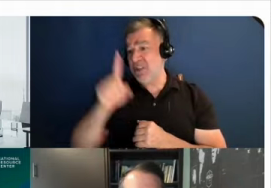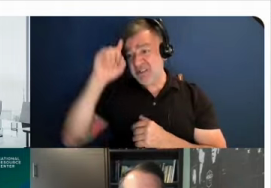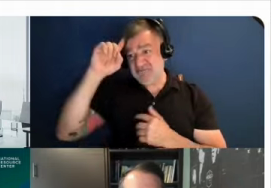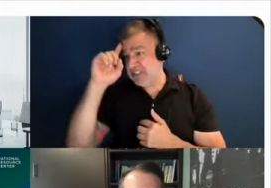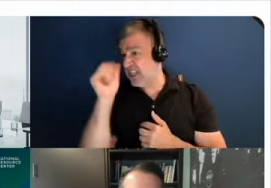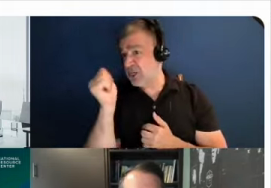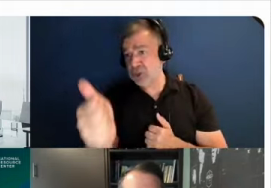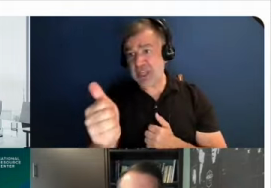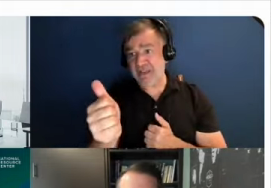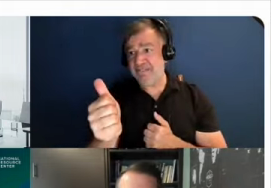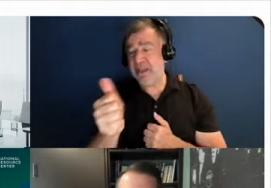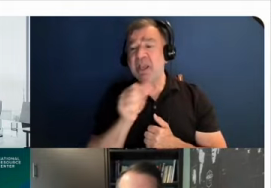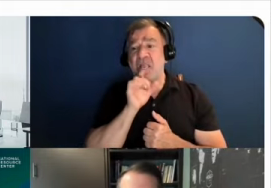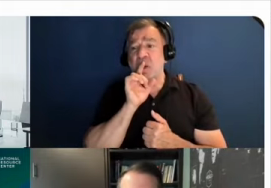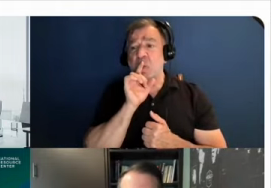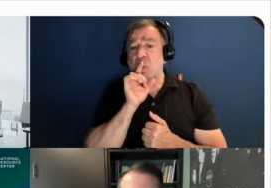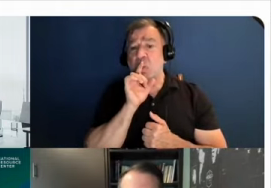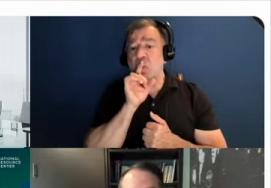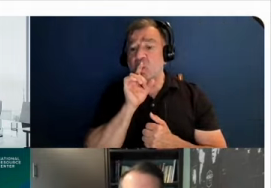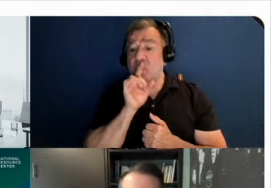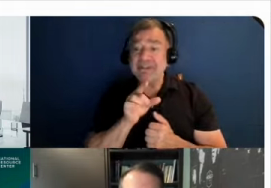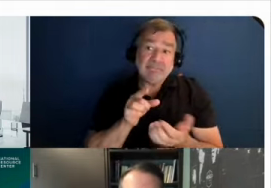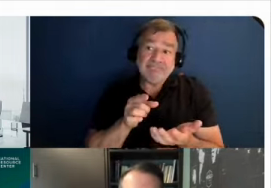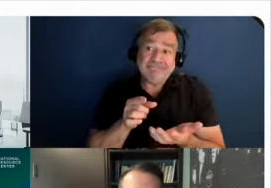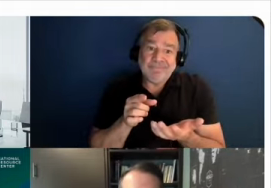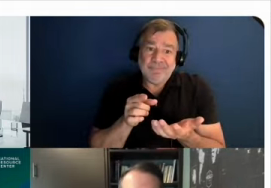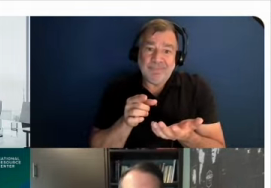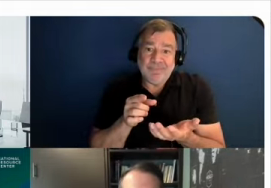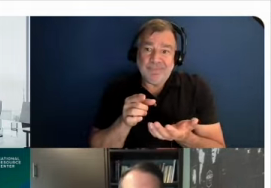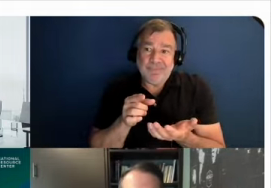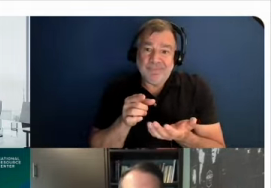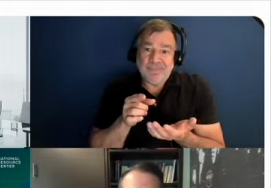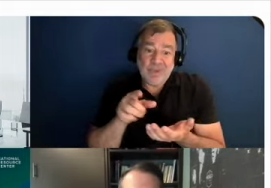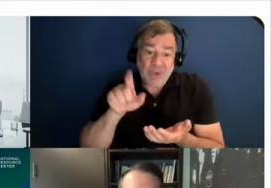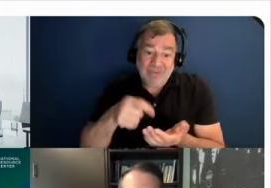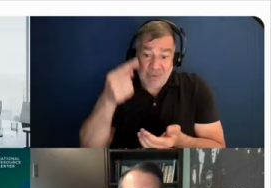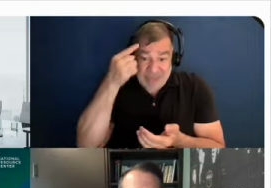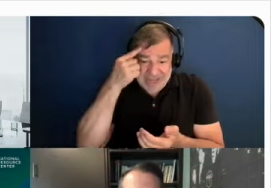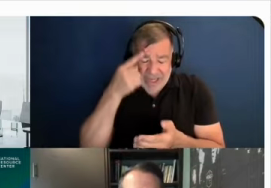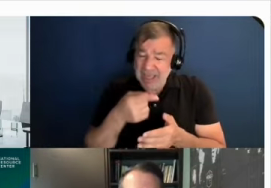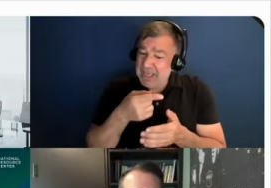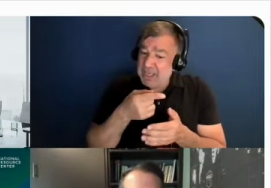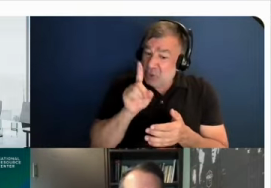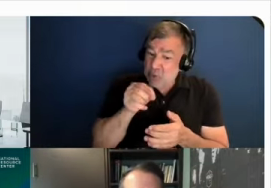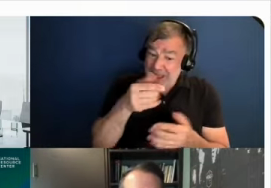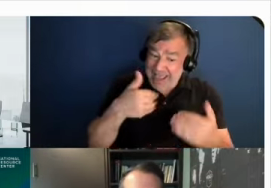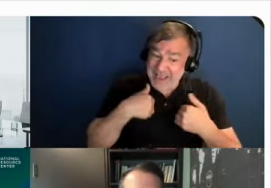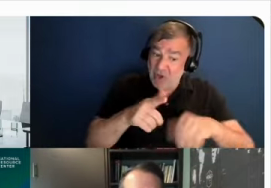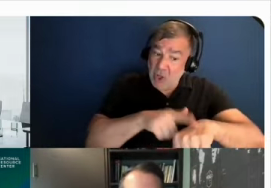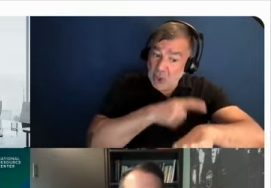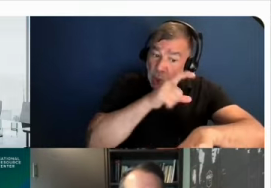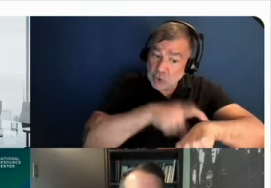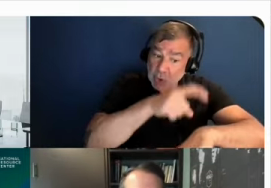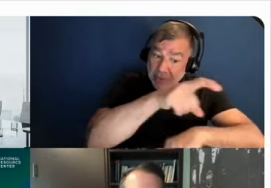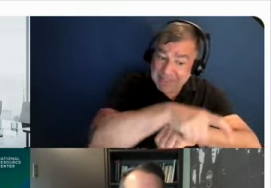of, what you would select, what you'd want to select, and basically what your need was short-term and long-term, and what you